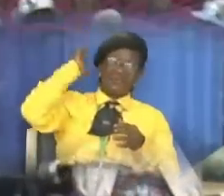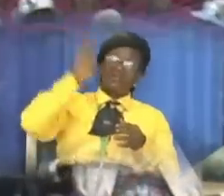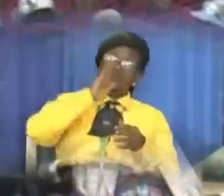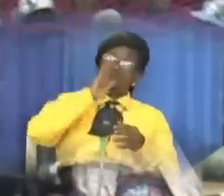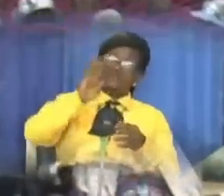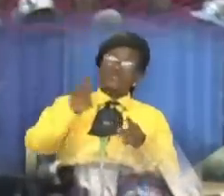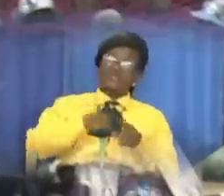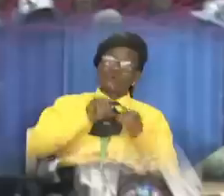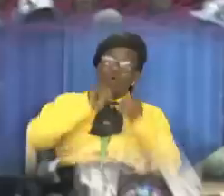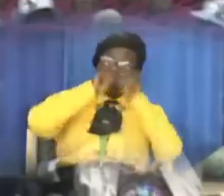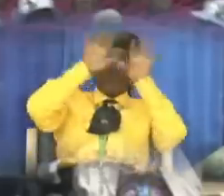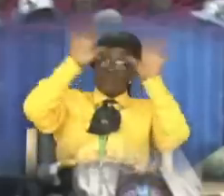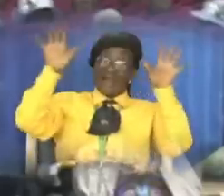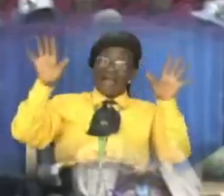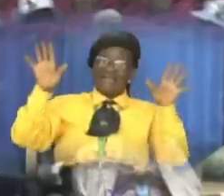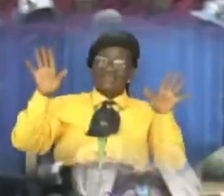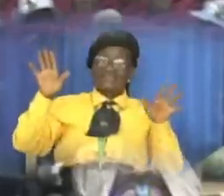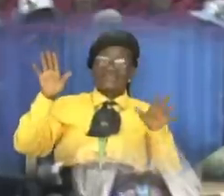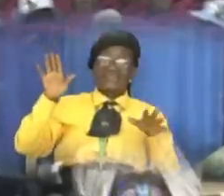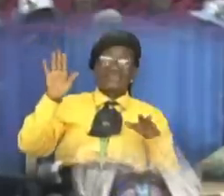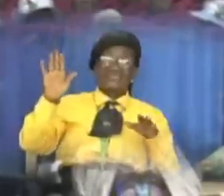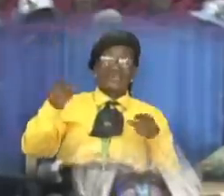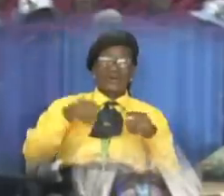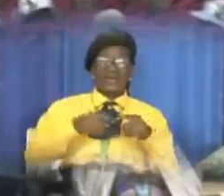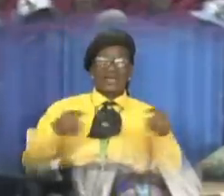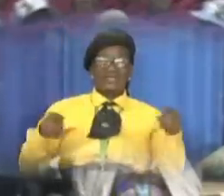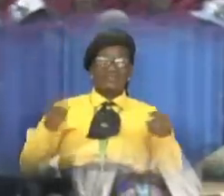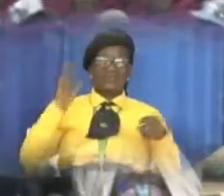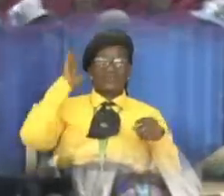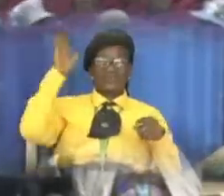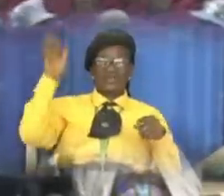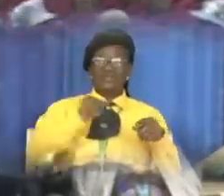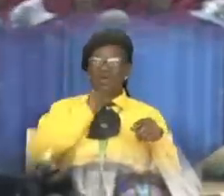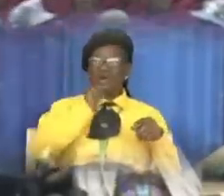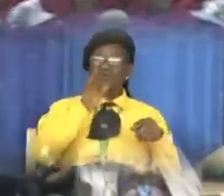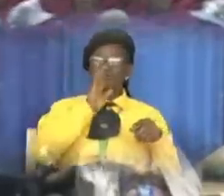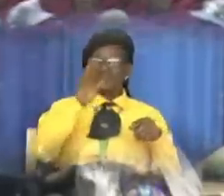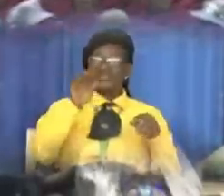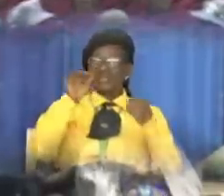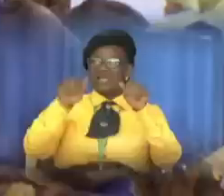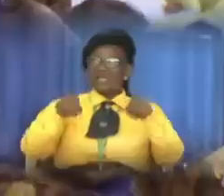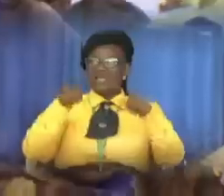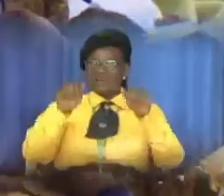your enemies will not even be able to look in your direction.